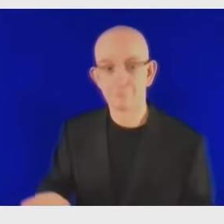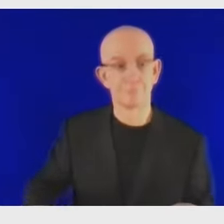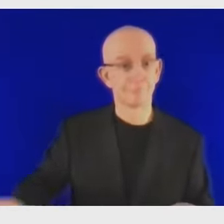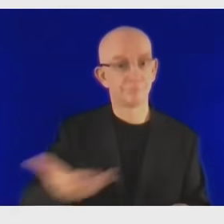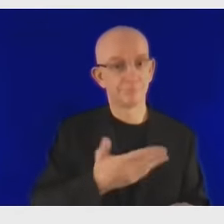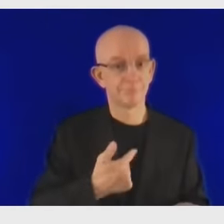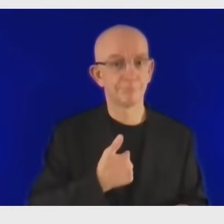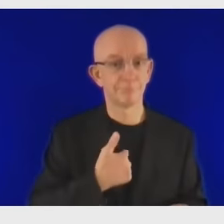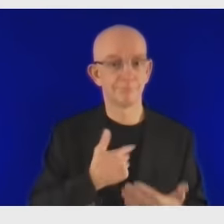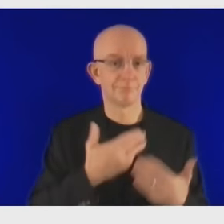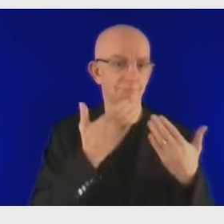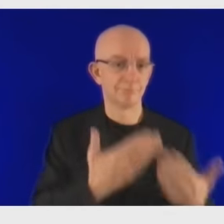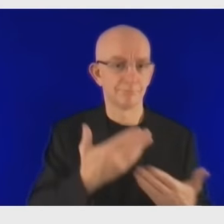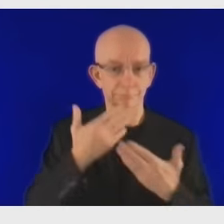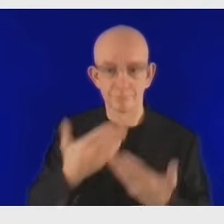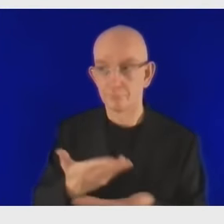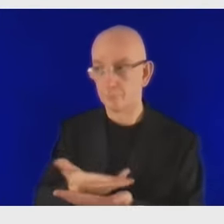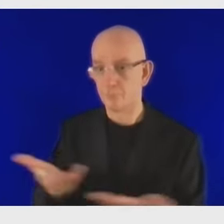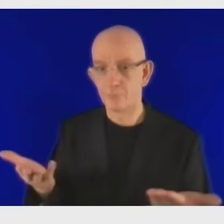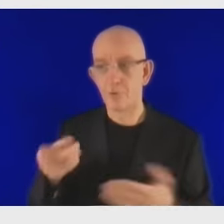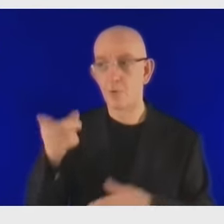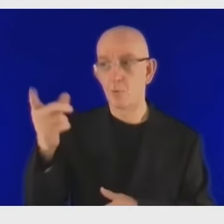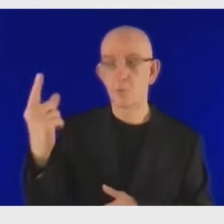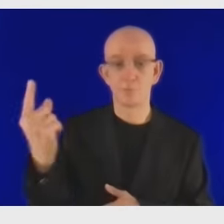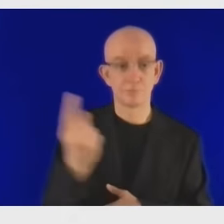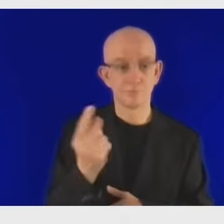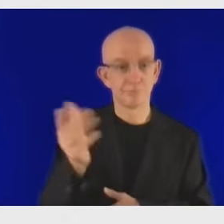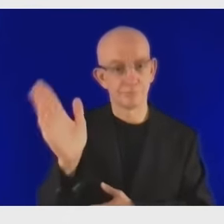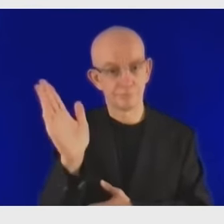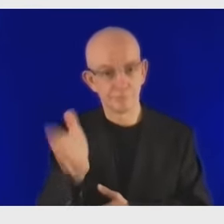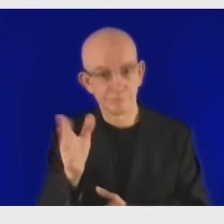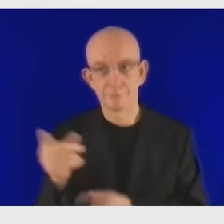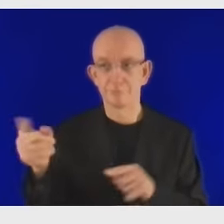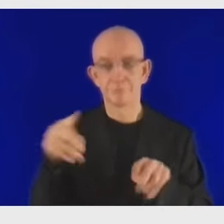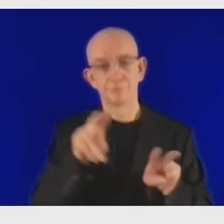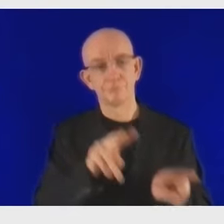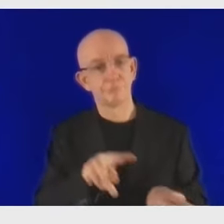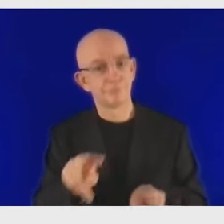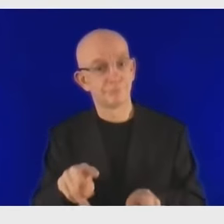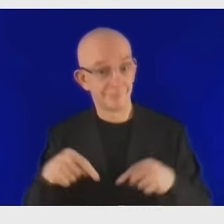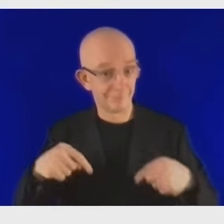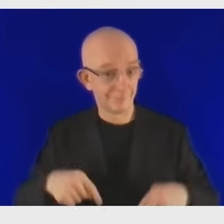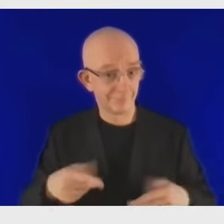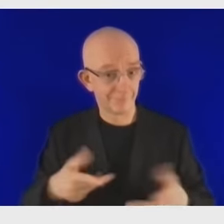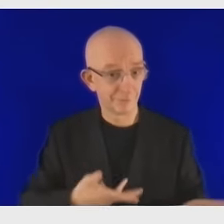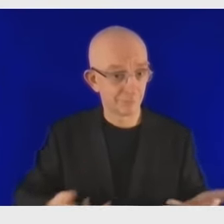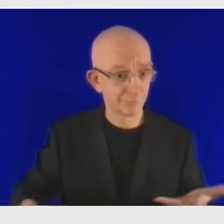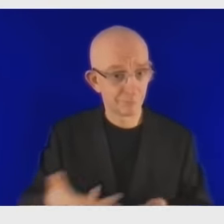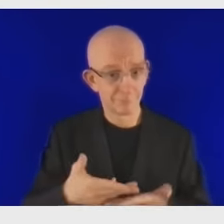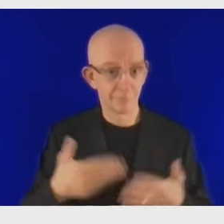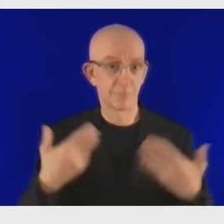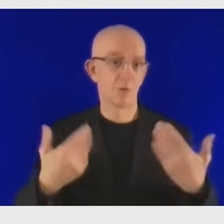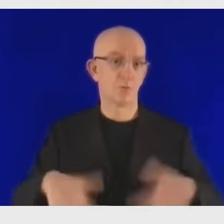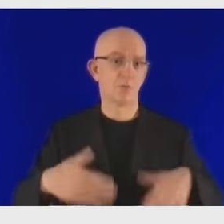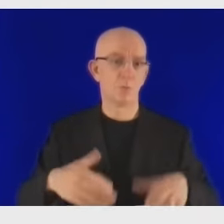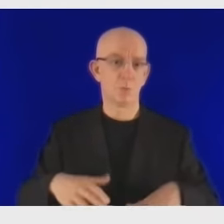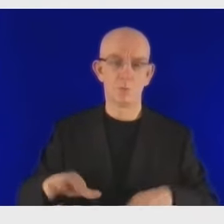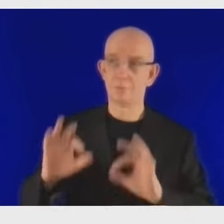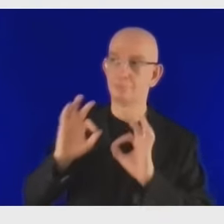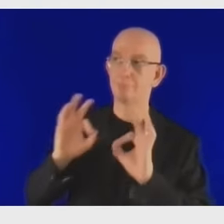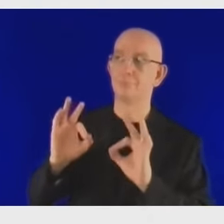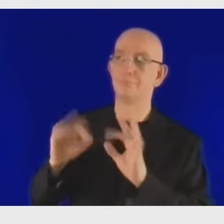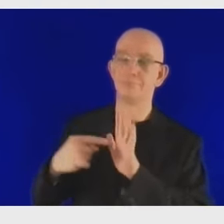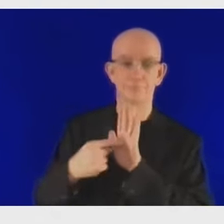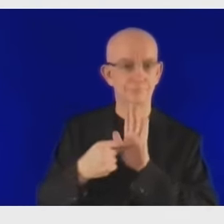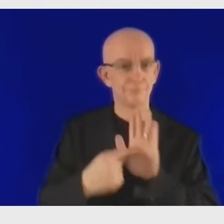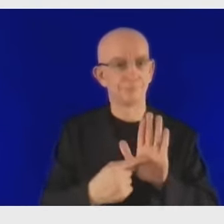it speaks volumes of the UN's ongoing commitment to ensure that the climate conversation is